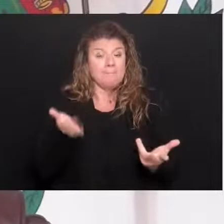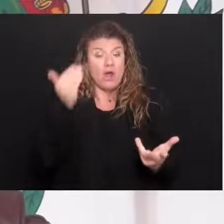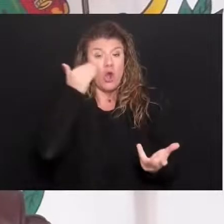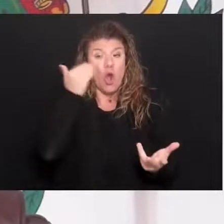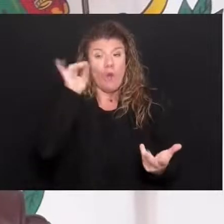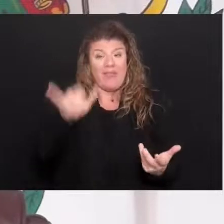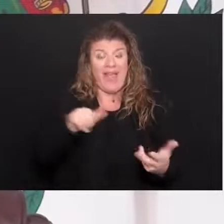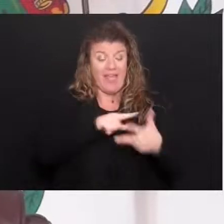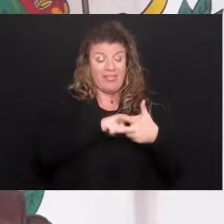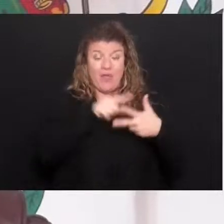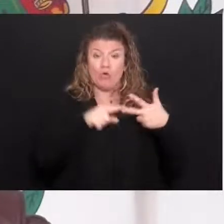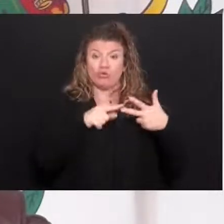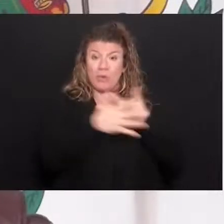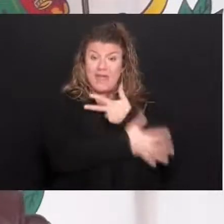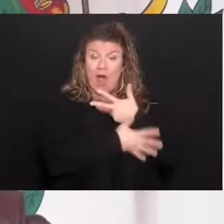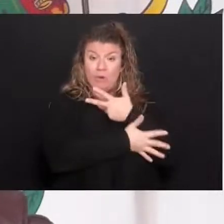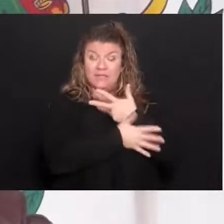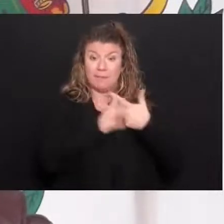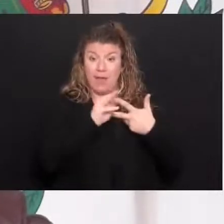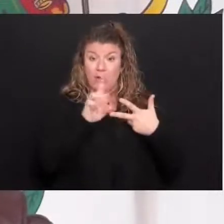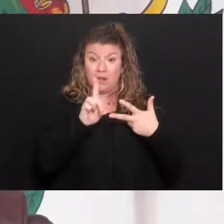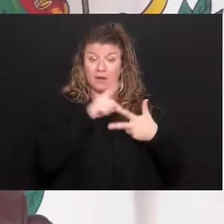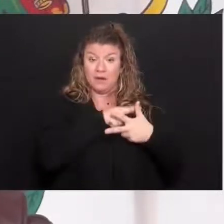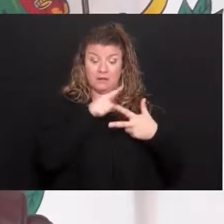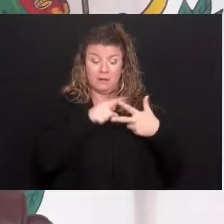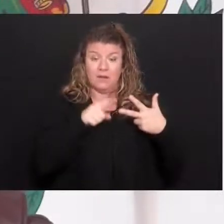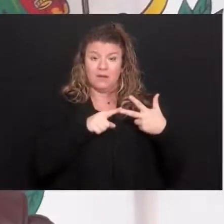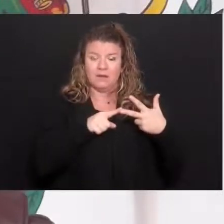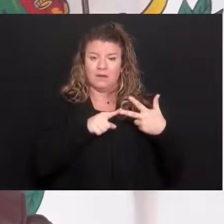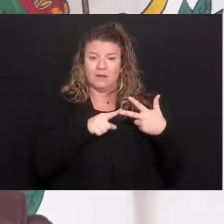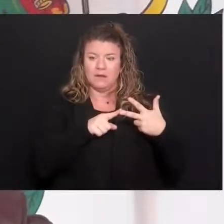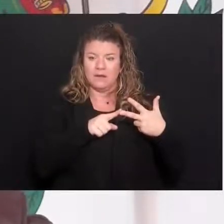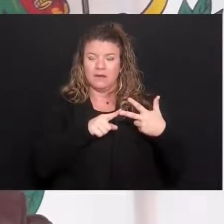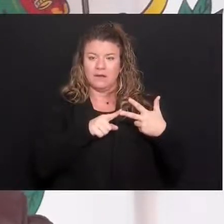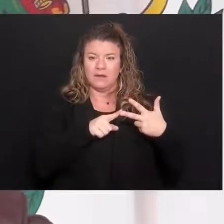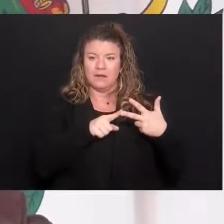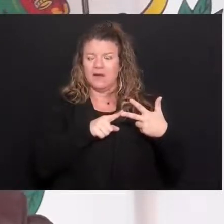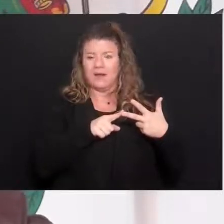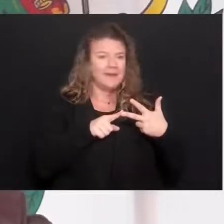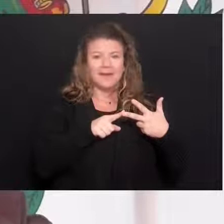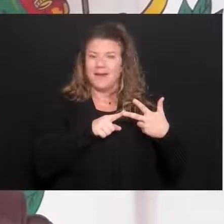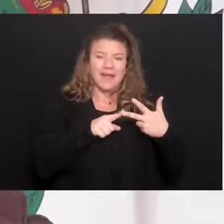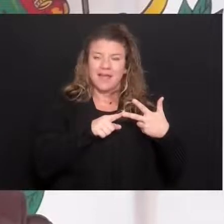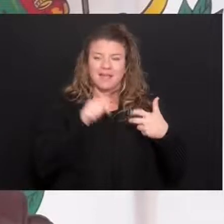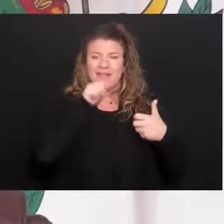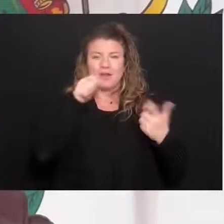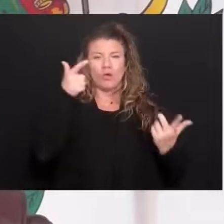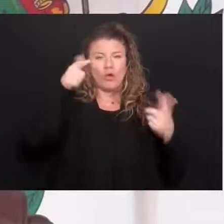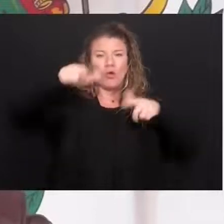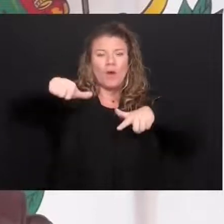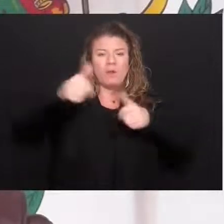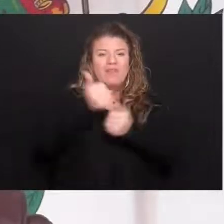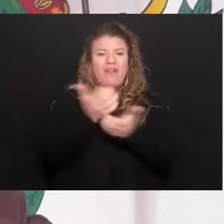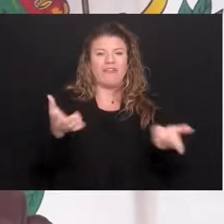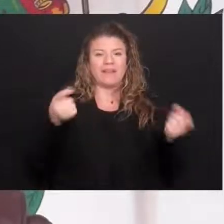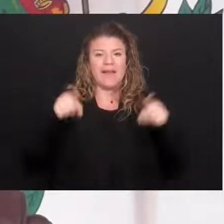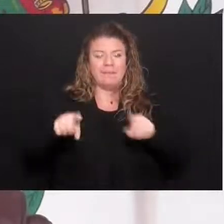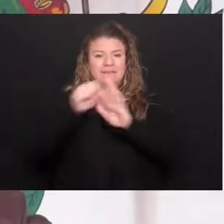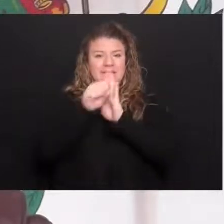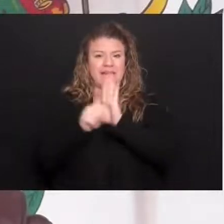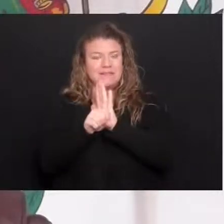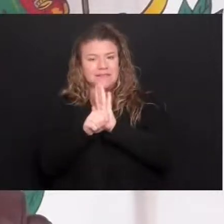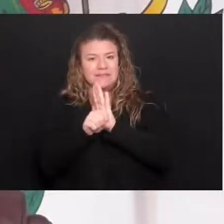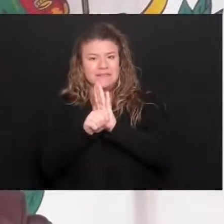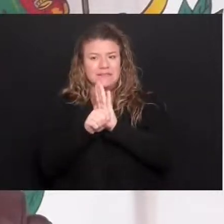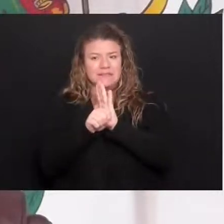these three counties, especially in Maryland, they don't see probably eye to eye with what's going on in the State House